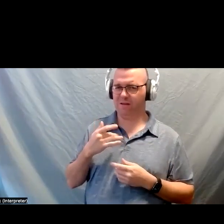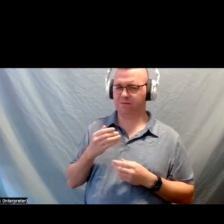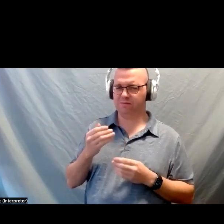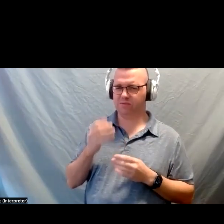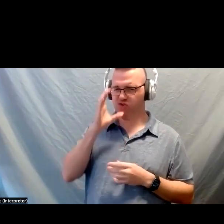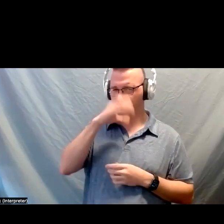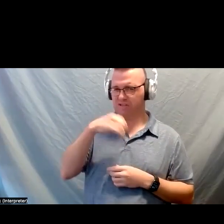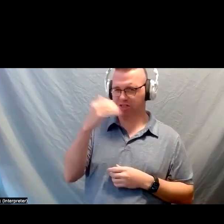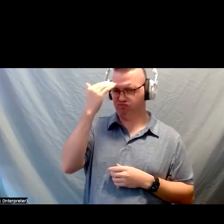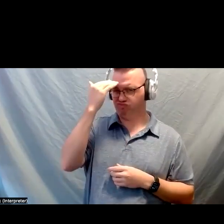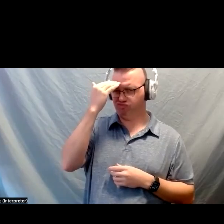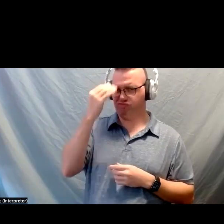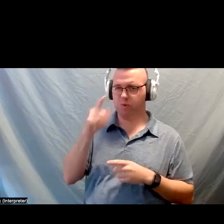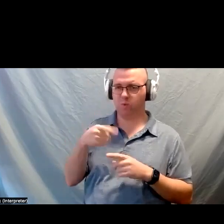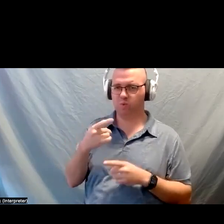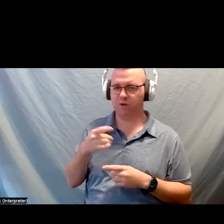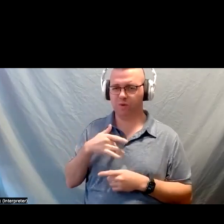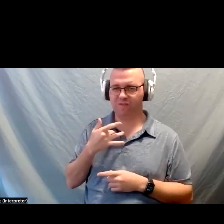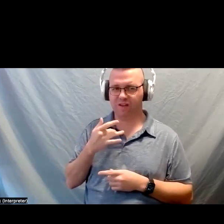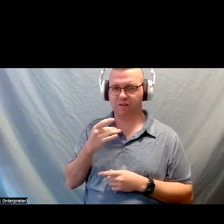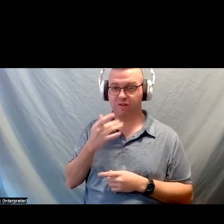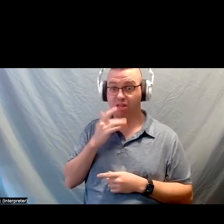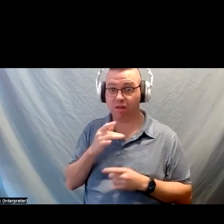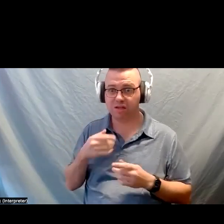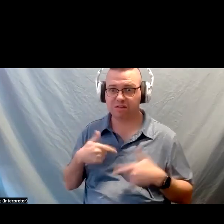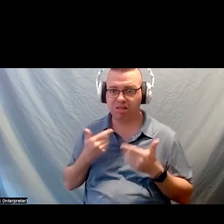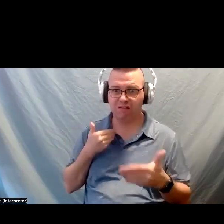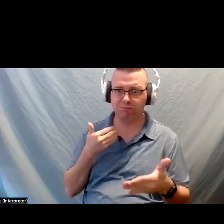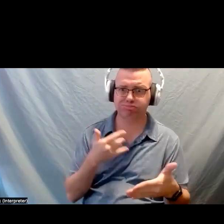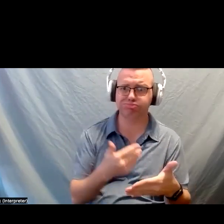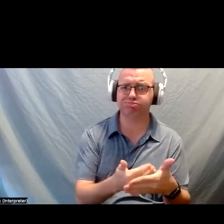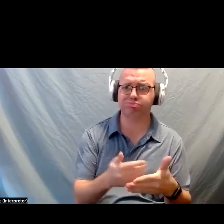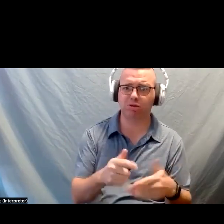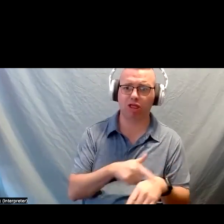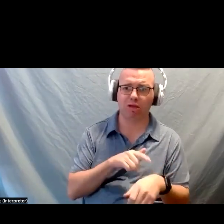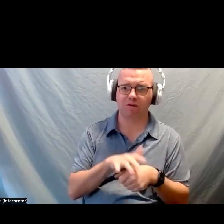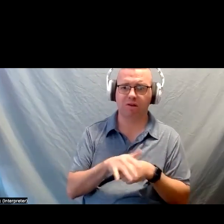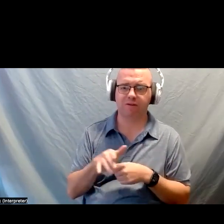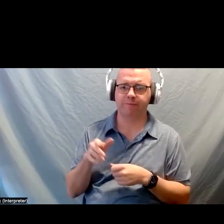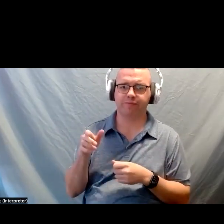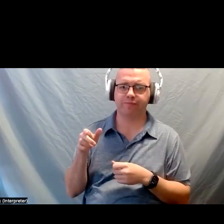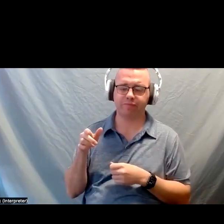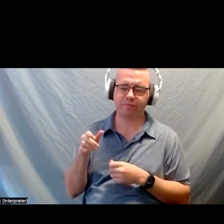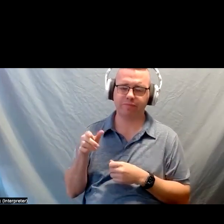that if you're lucky to live long enough, you find in relation to those you've known and loved